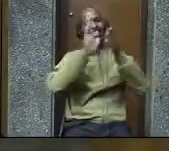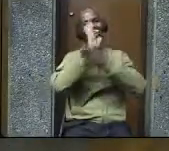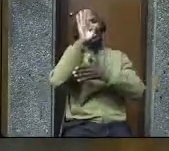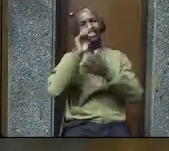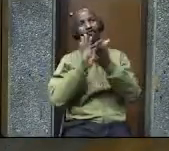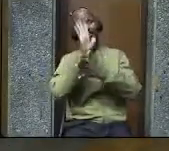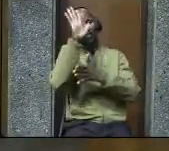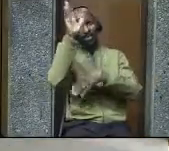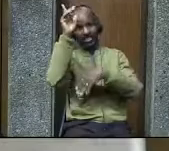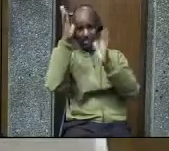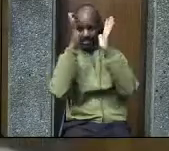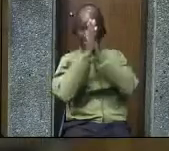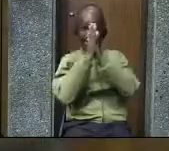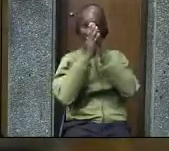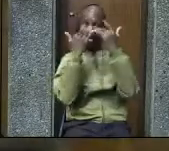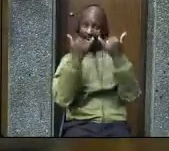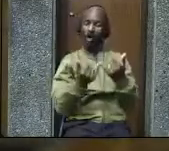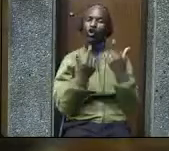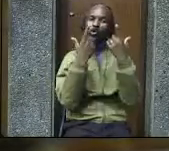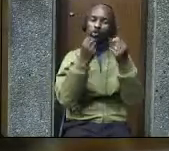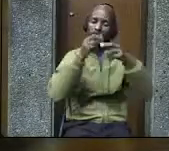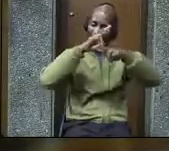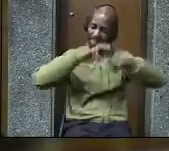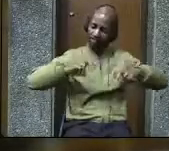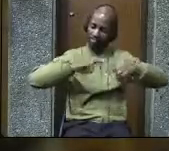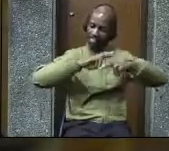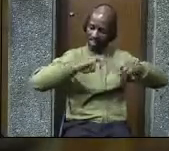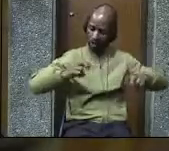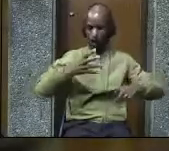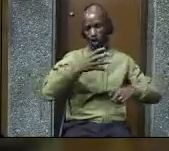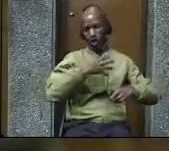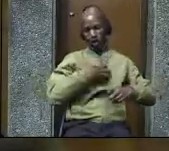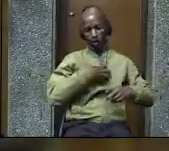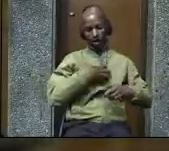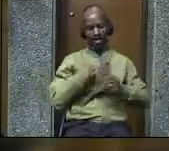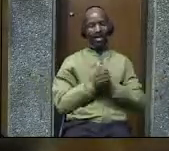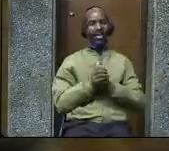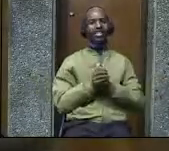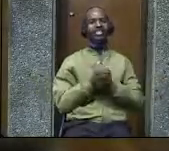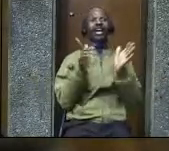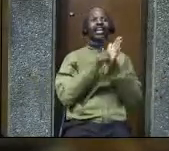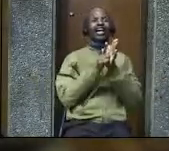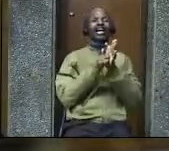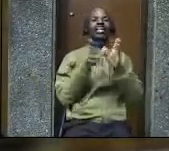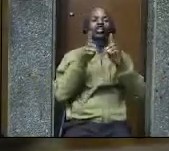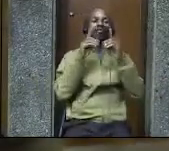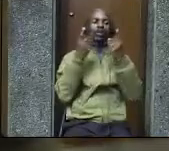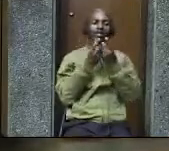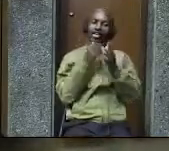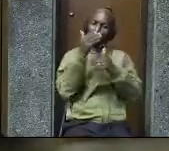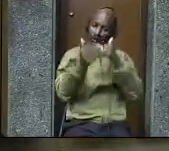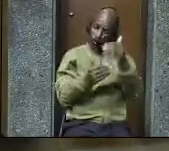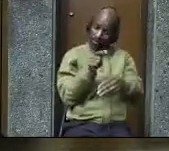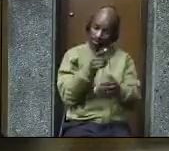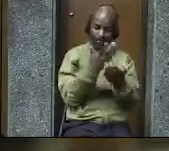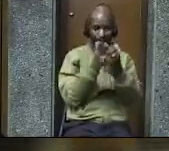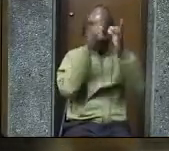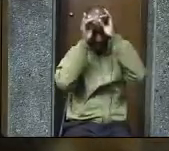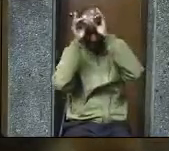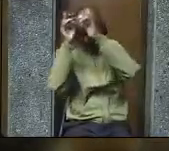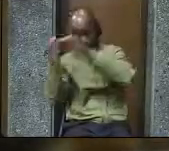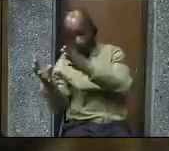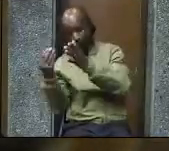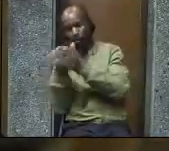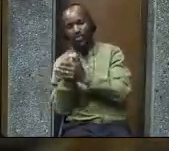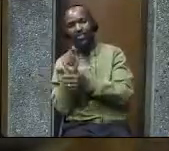1510. So did you do investigation on your own as a legal department? Ukuthi this process must be informed with